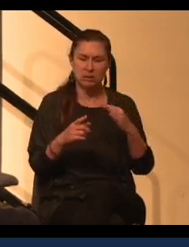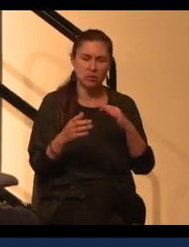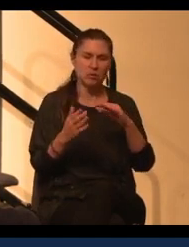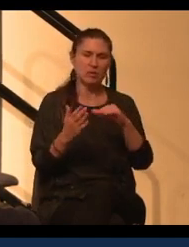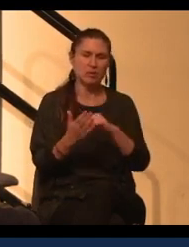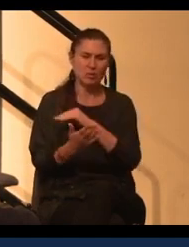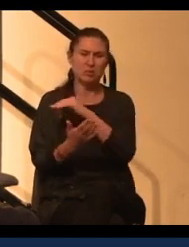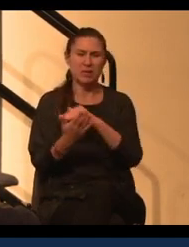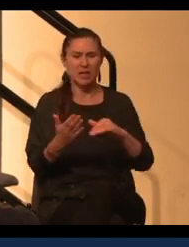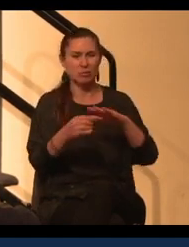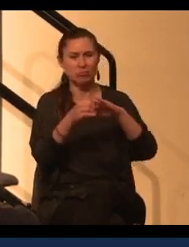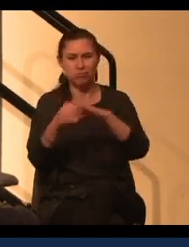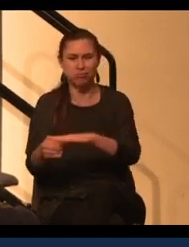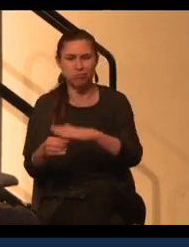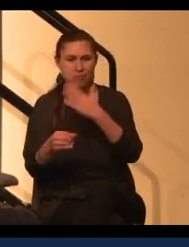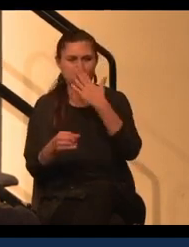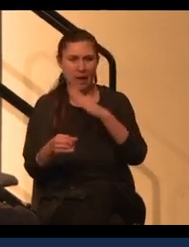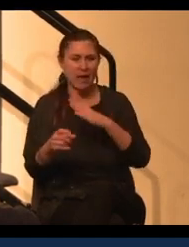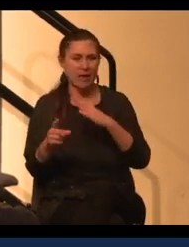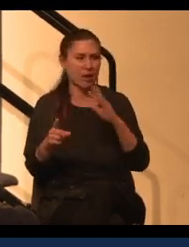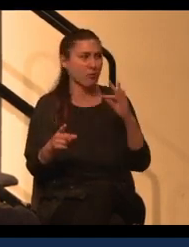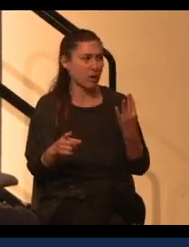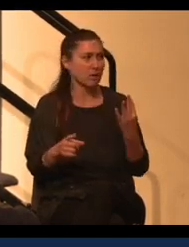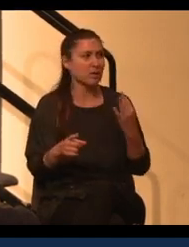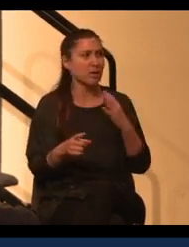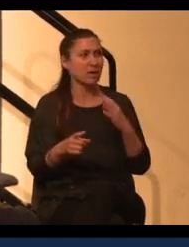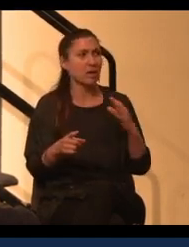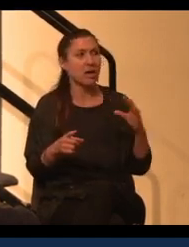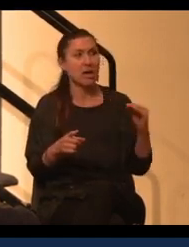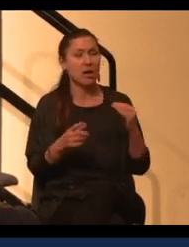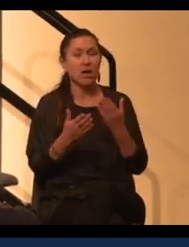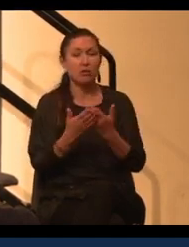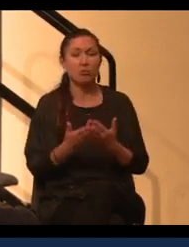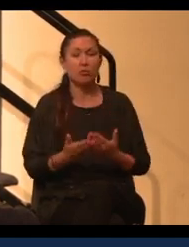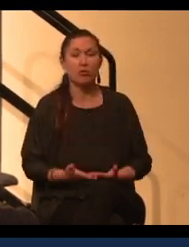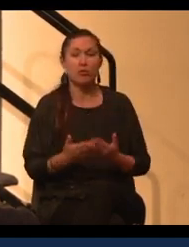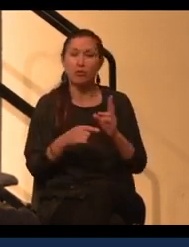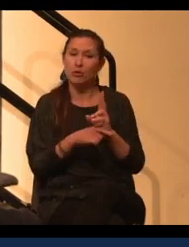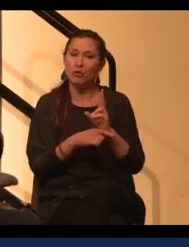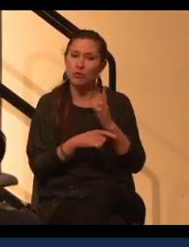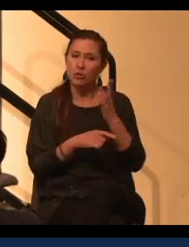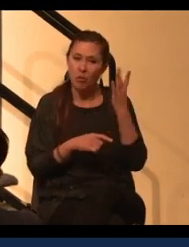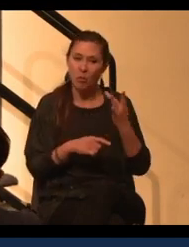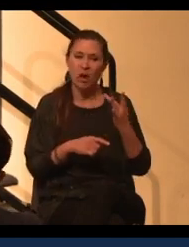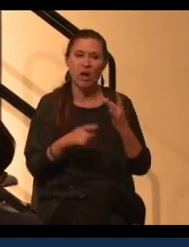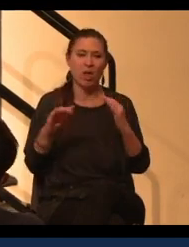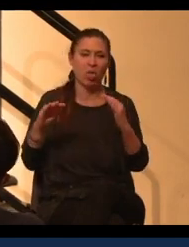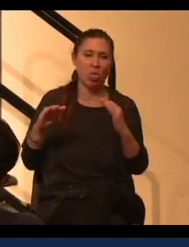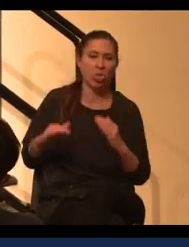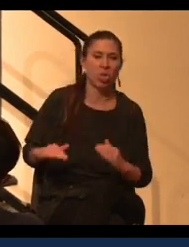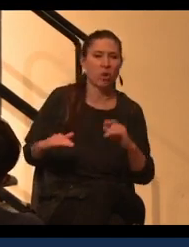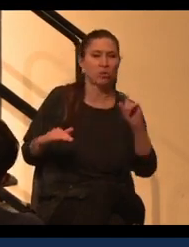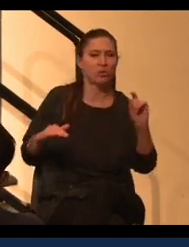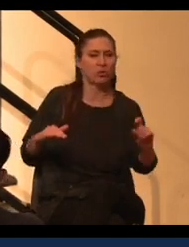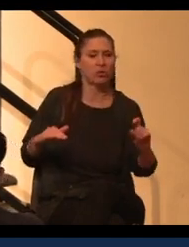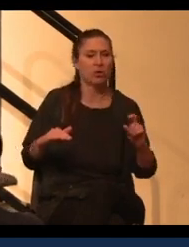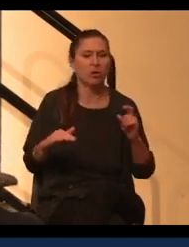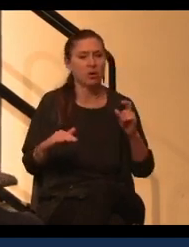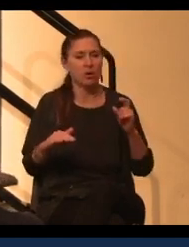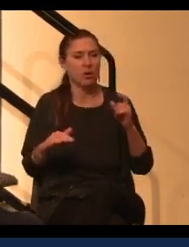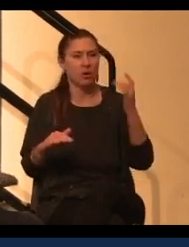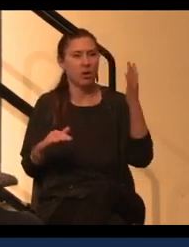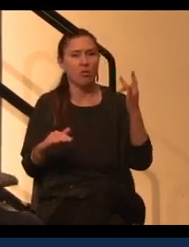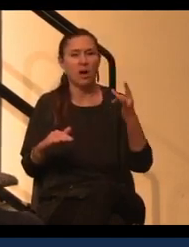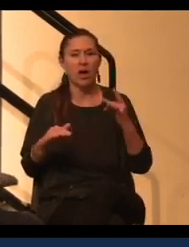the country. And the justification that was being used, that was why they were mistreated so poorly compared to those